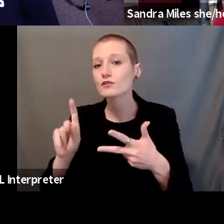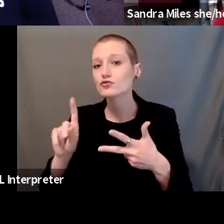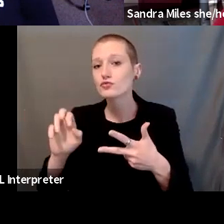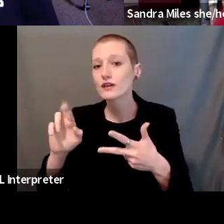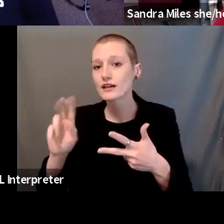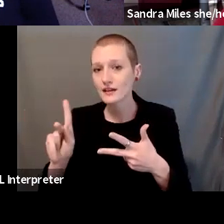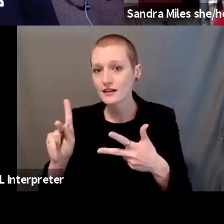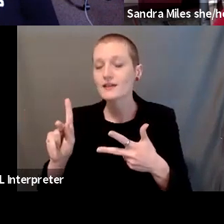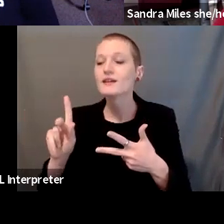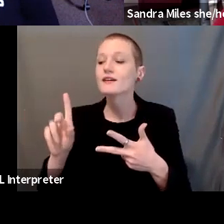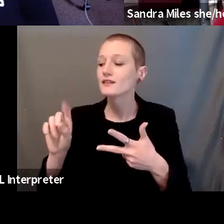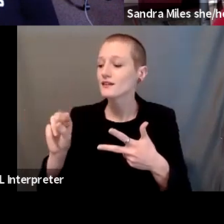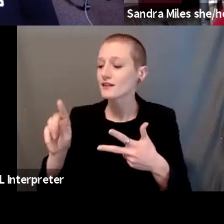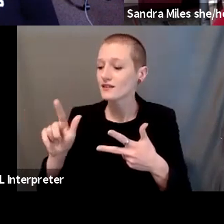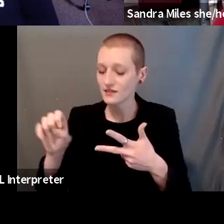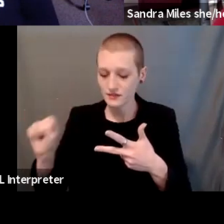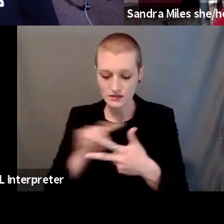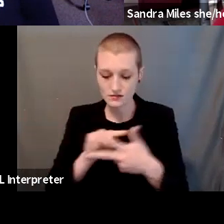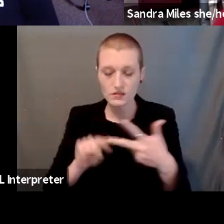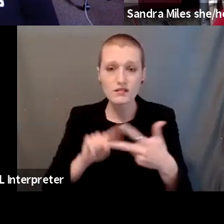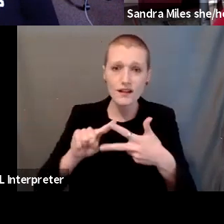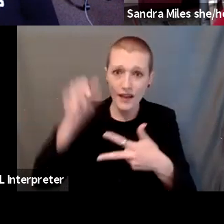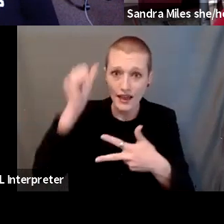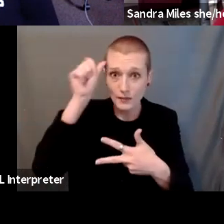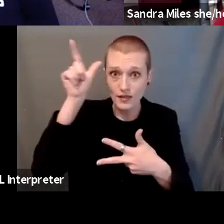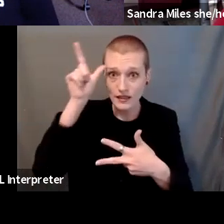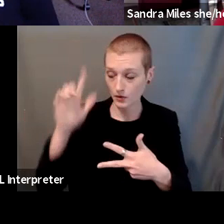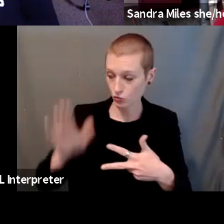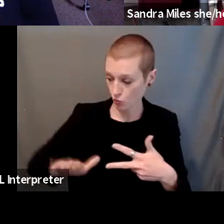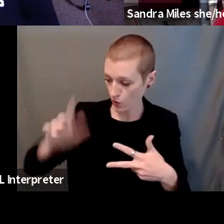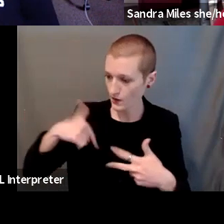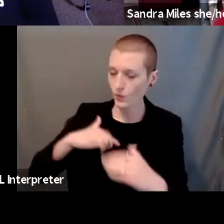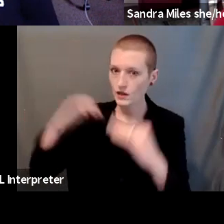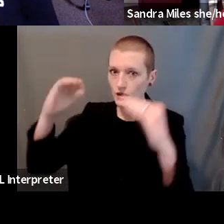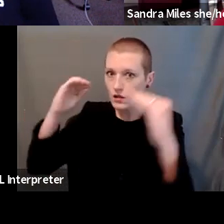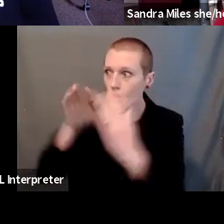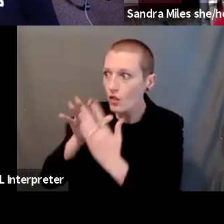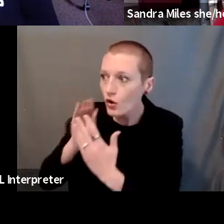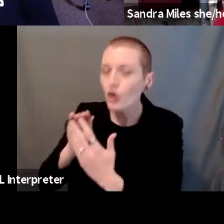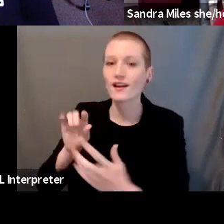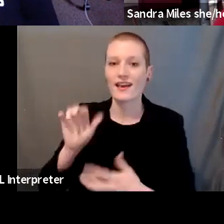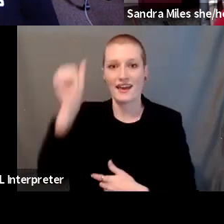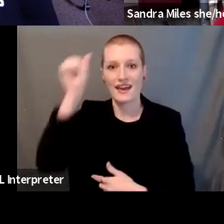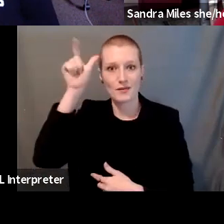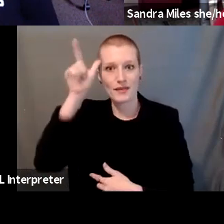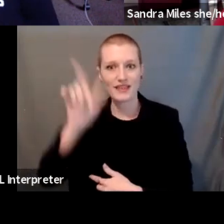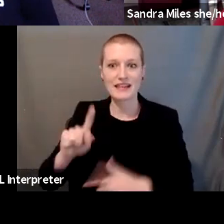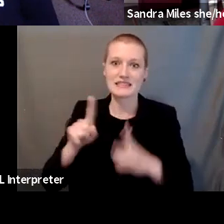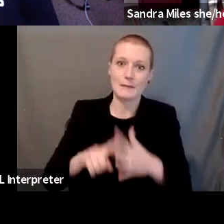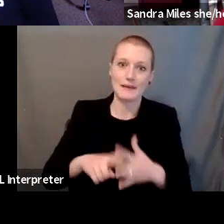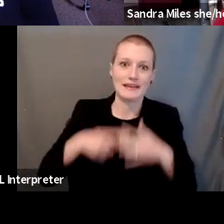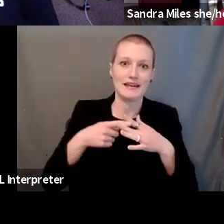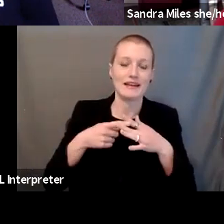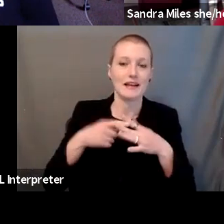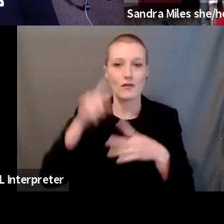Abraham Lincoln is what we were taught growing up was like, you know, this is the beginning of freedom for Black people in America because of the